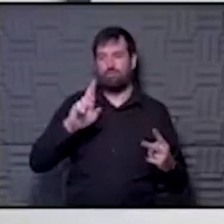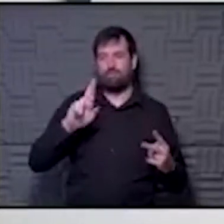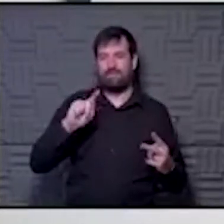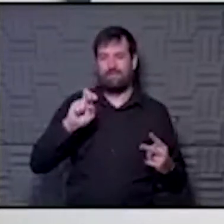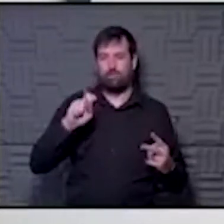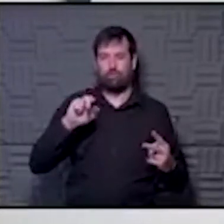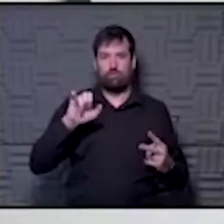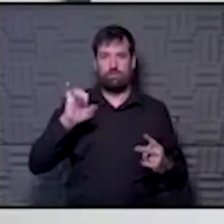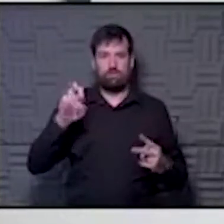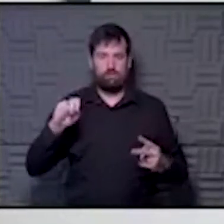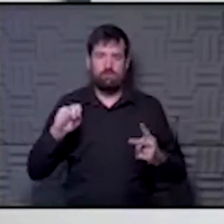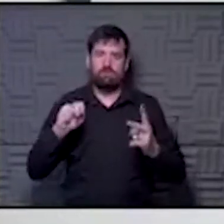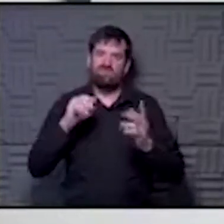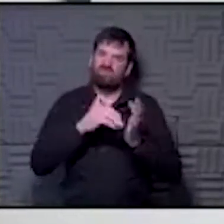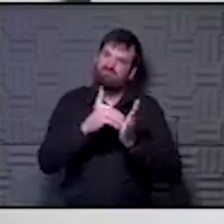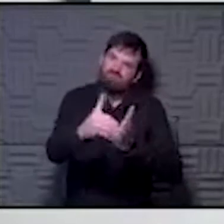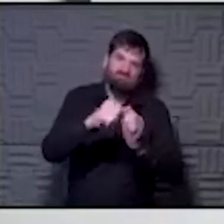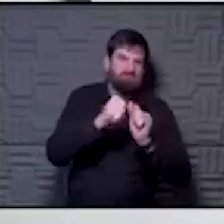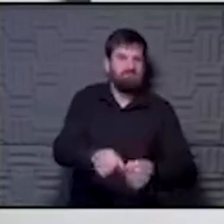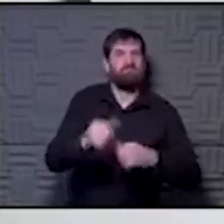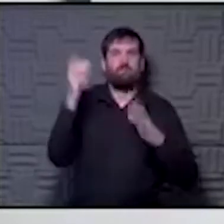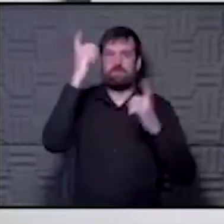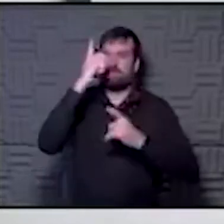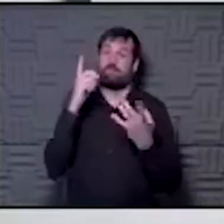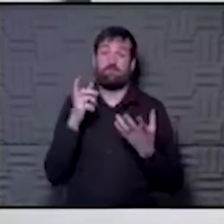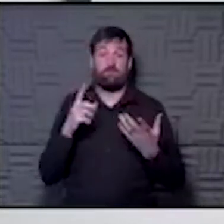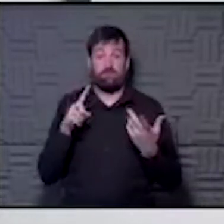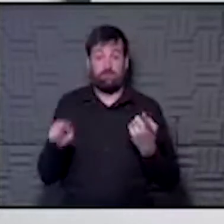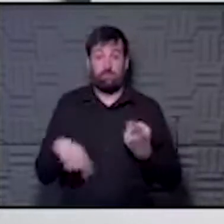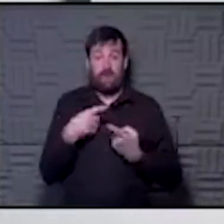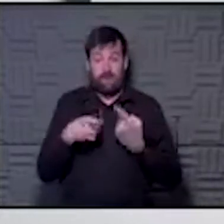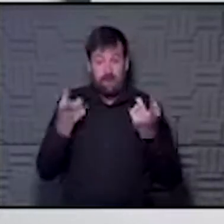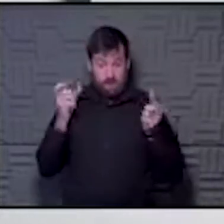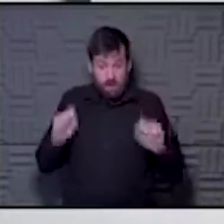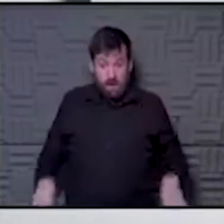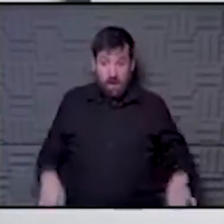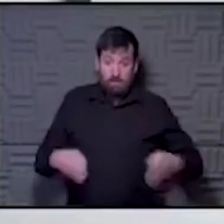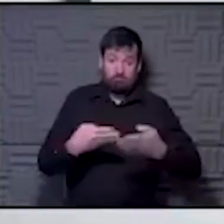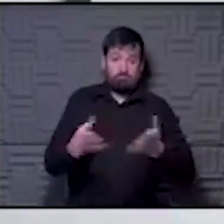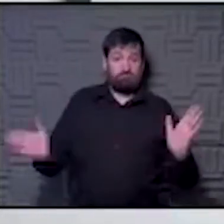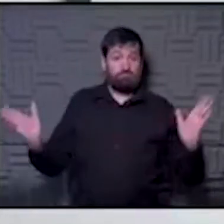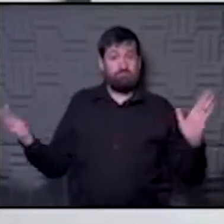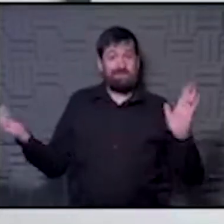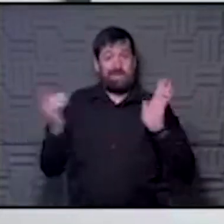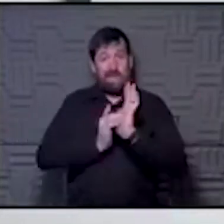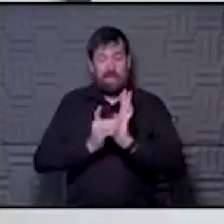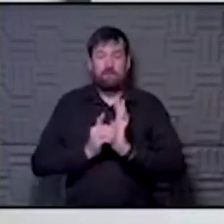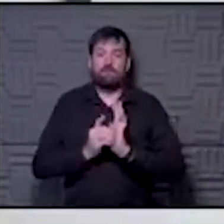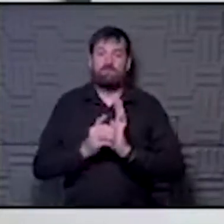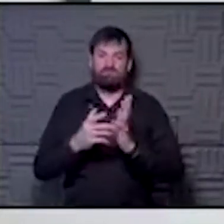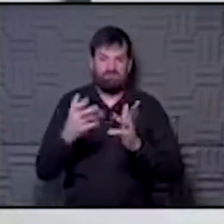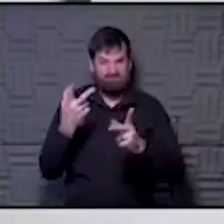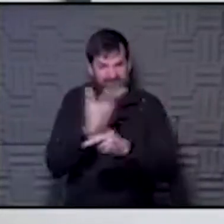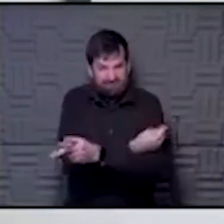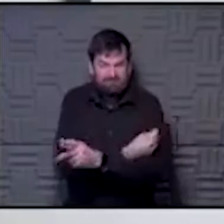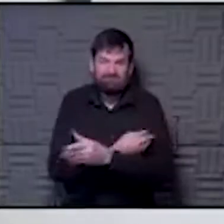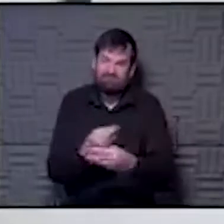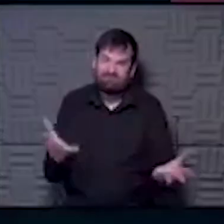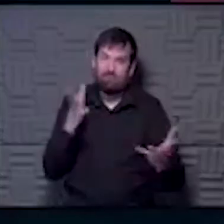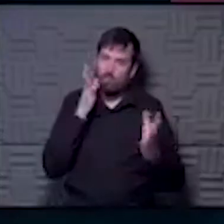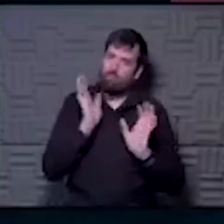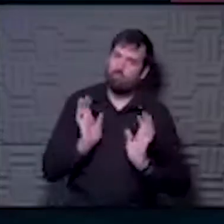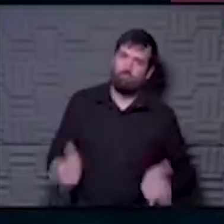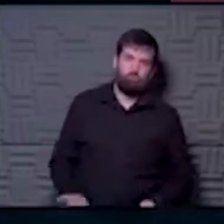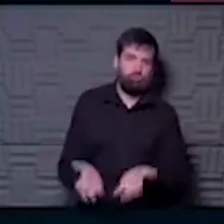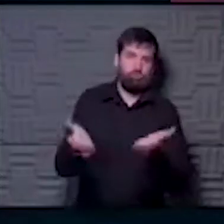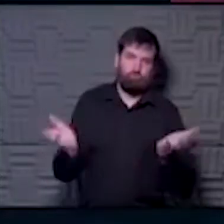there will be a significant push from us once we are able to open it to patients to try to get the vaccine out. You know, it's an interesting